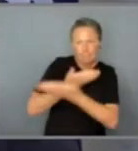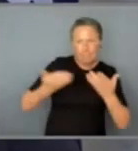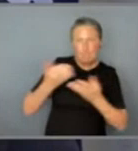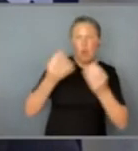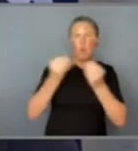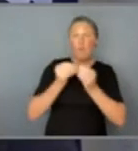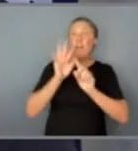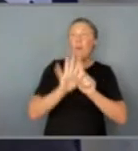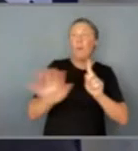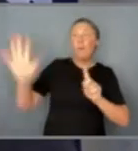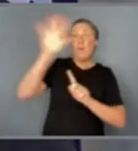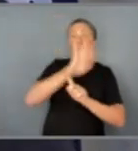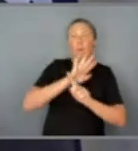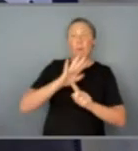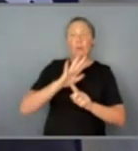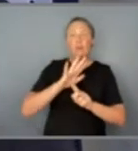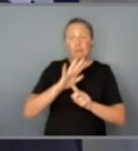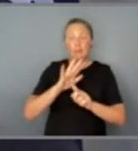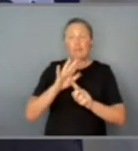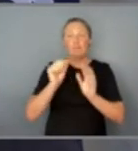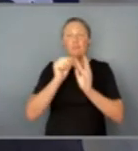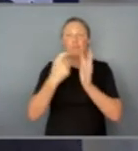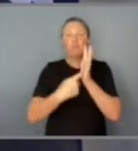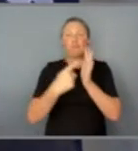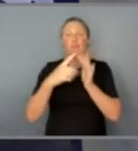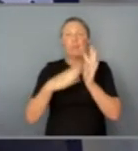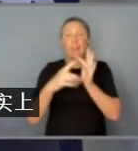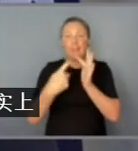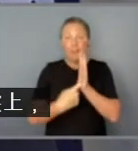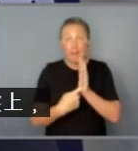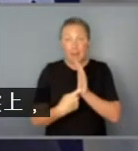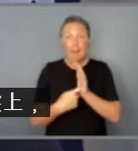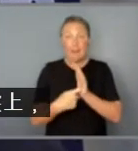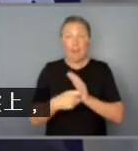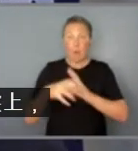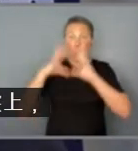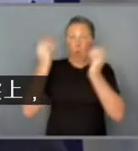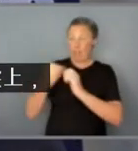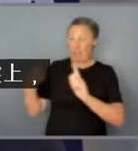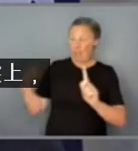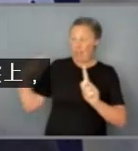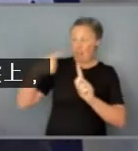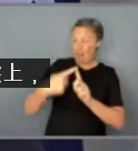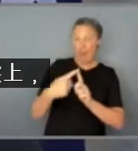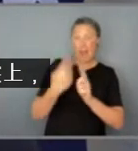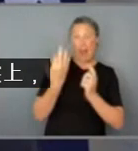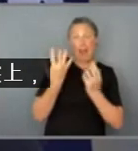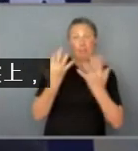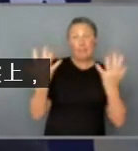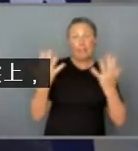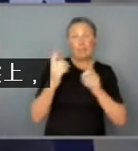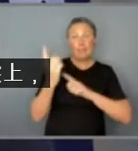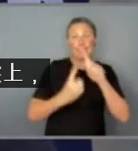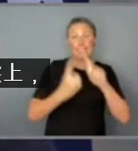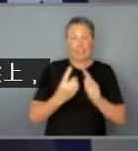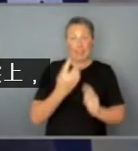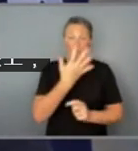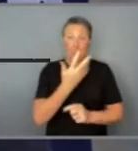Ministers and myself, the 58th meeting, in fact. And Omicron, we all